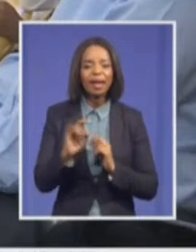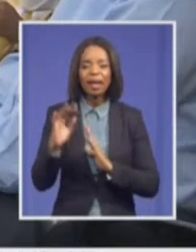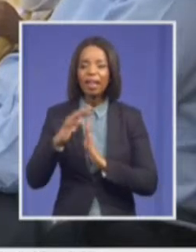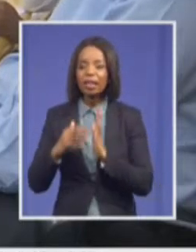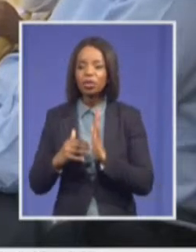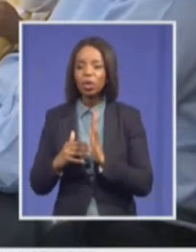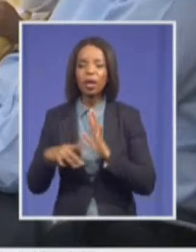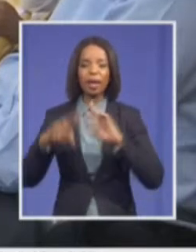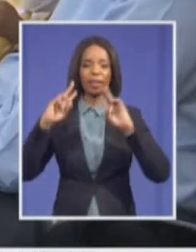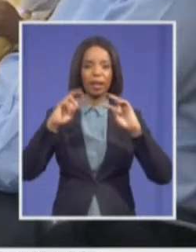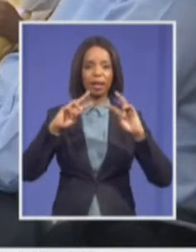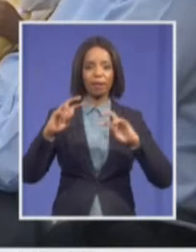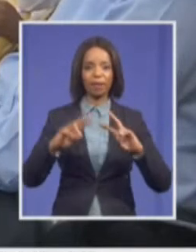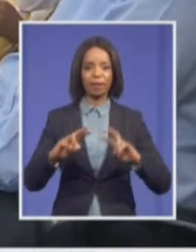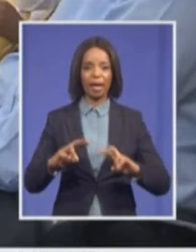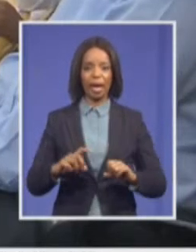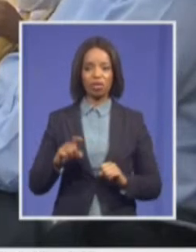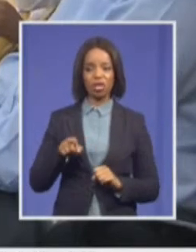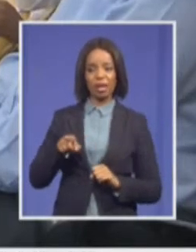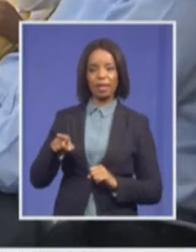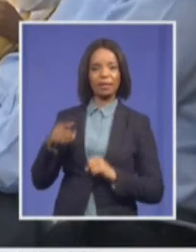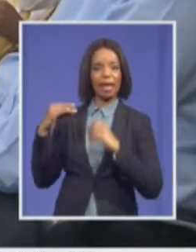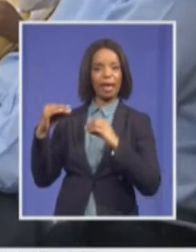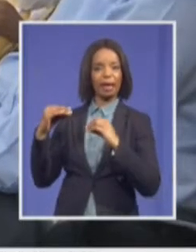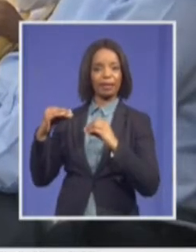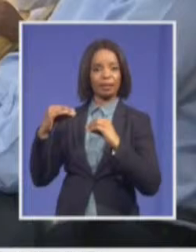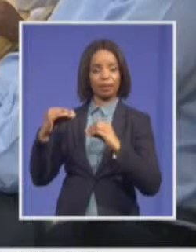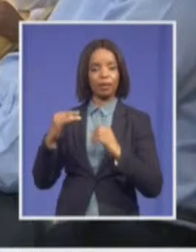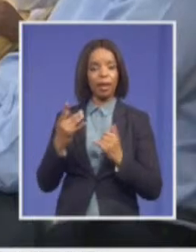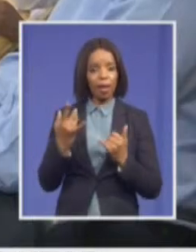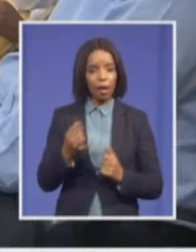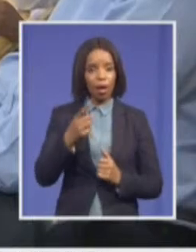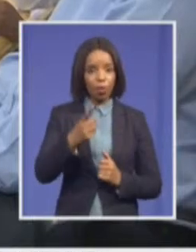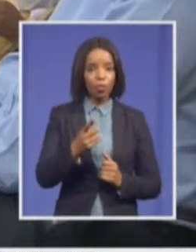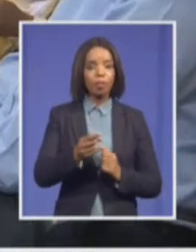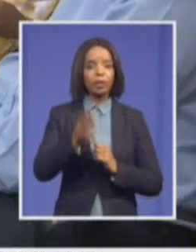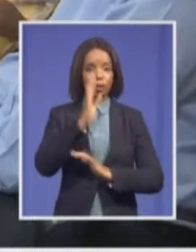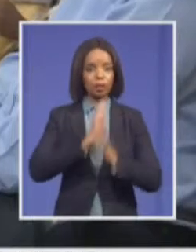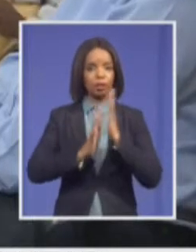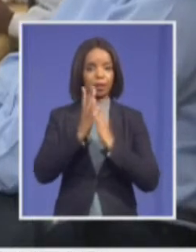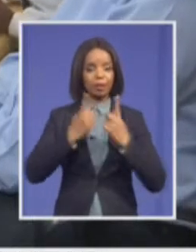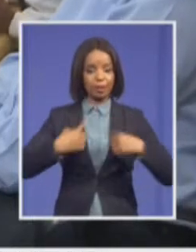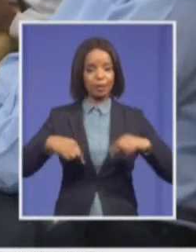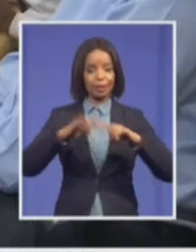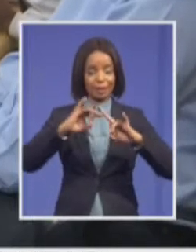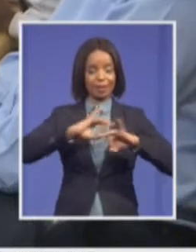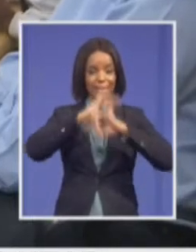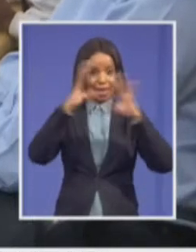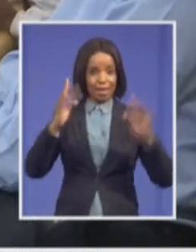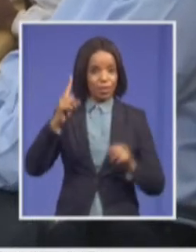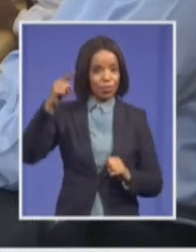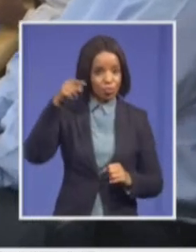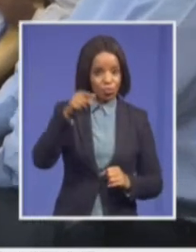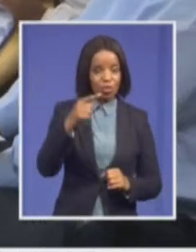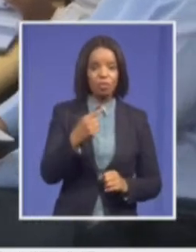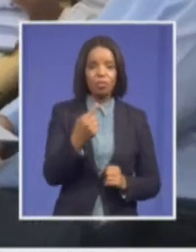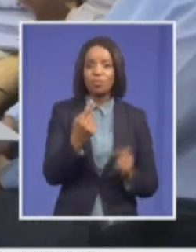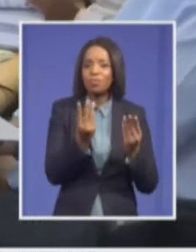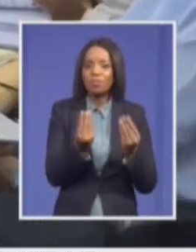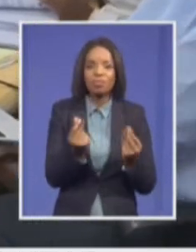clarity on how you deal with that? Say this is exactly what's being interdicted.